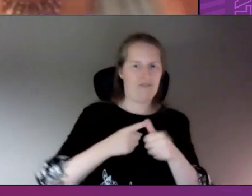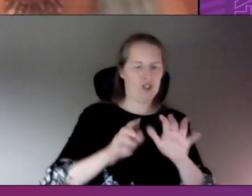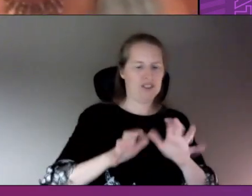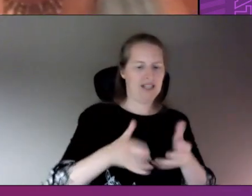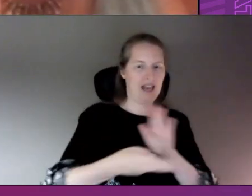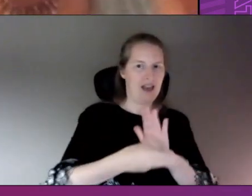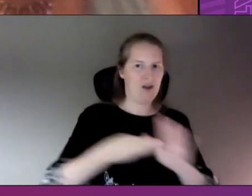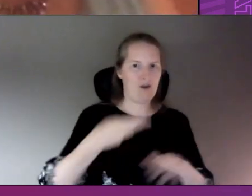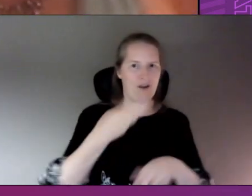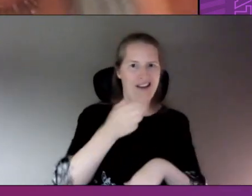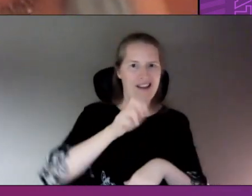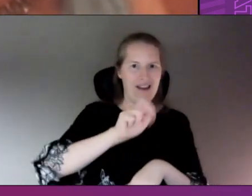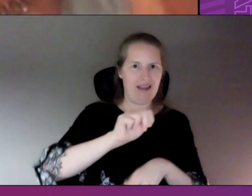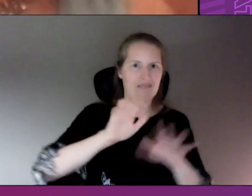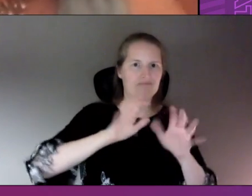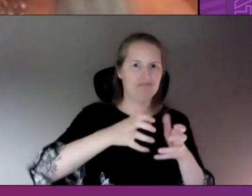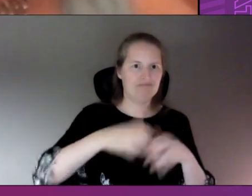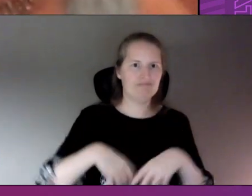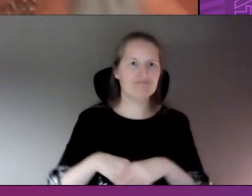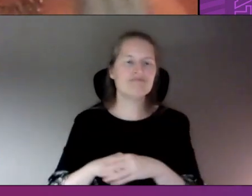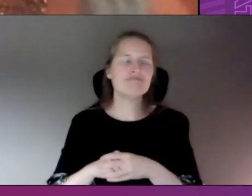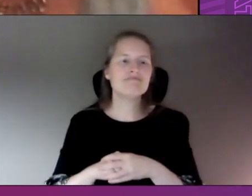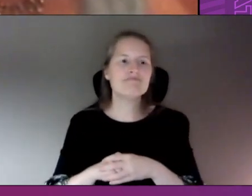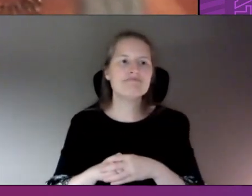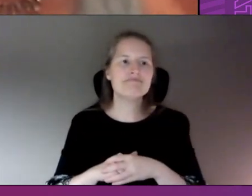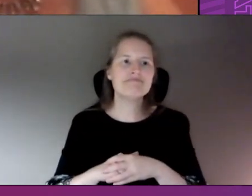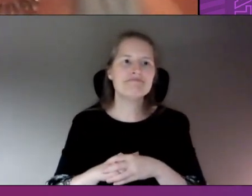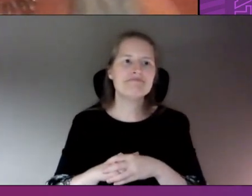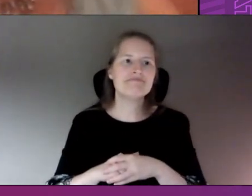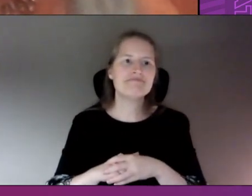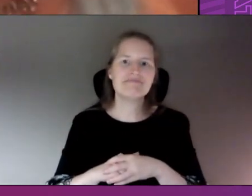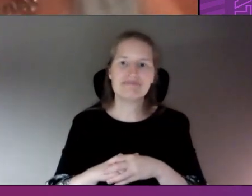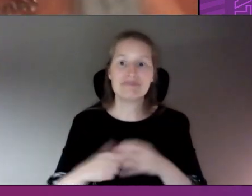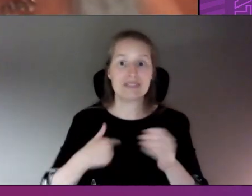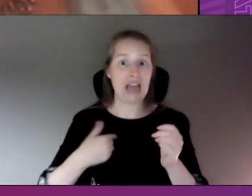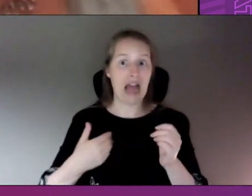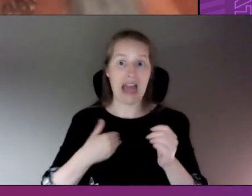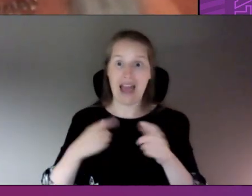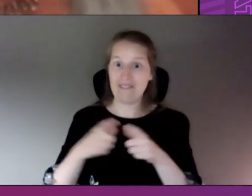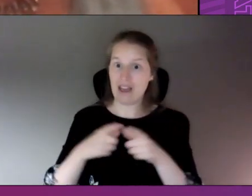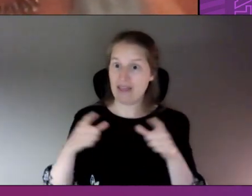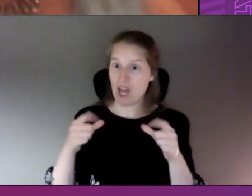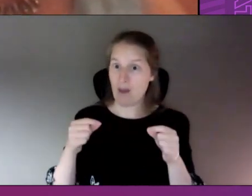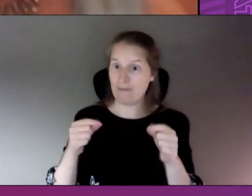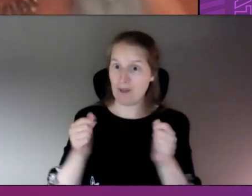award is. I have the envelope written, me.